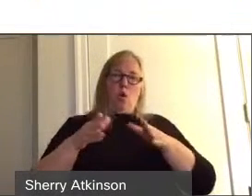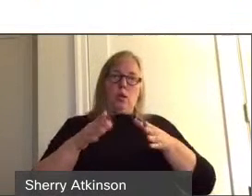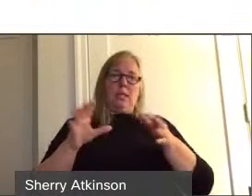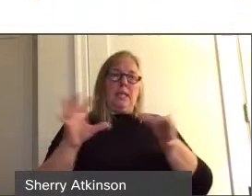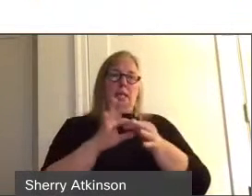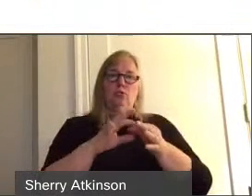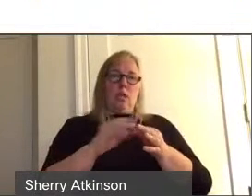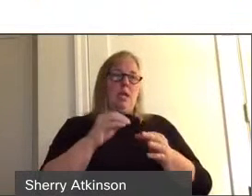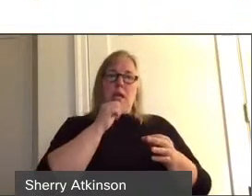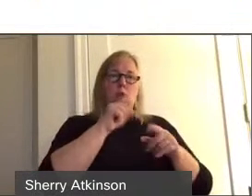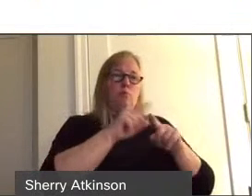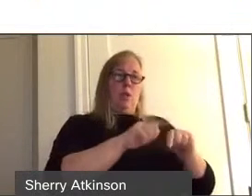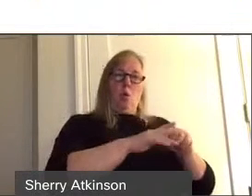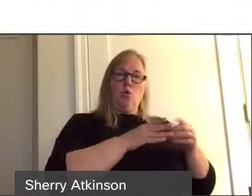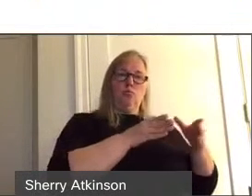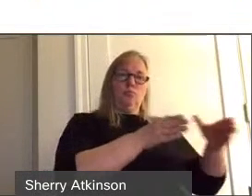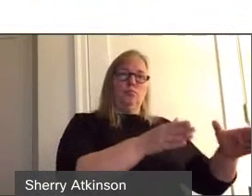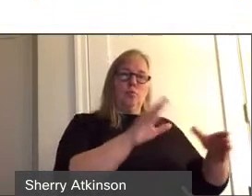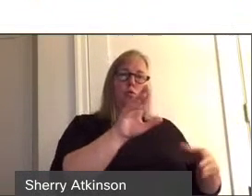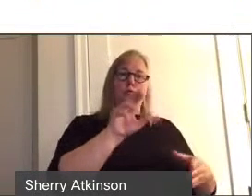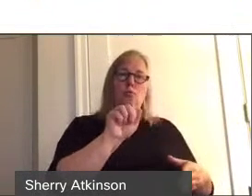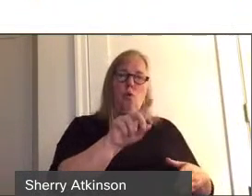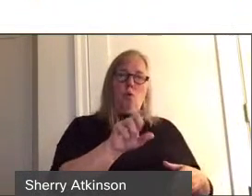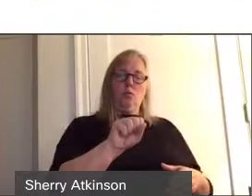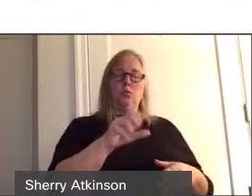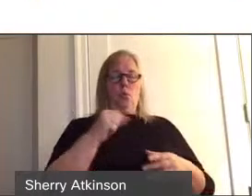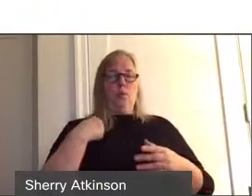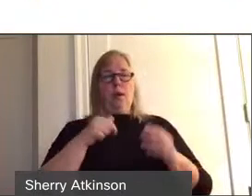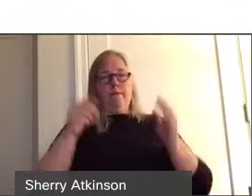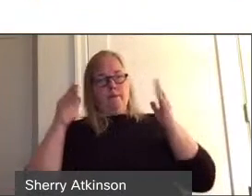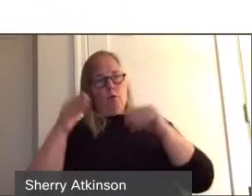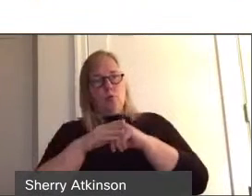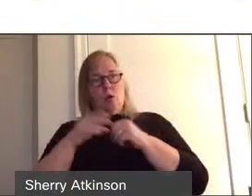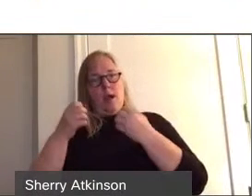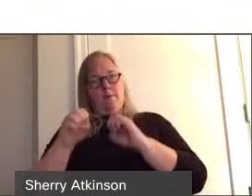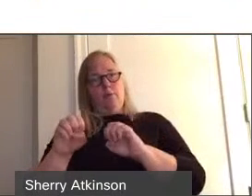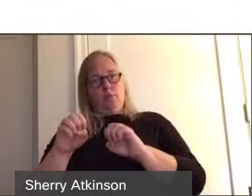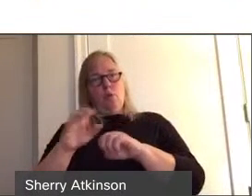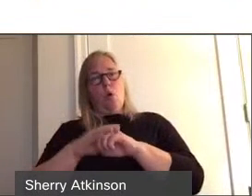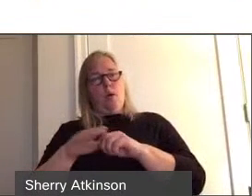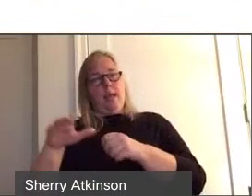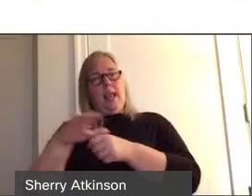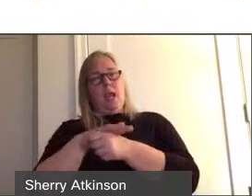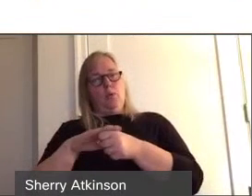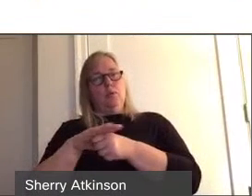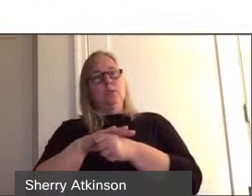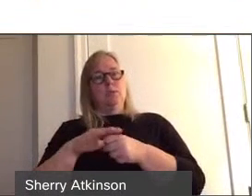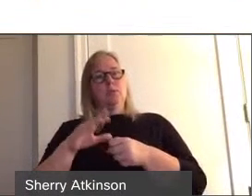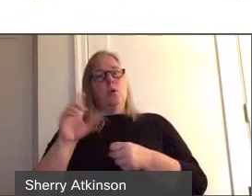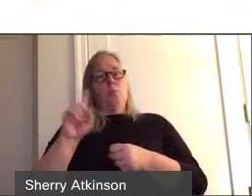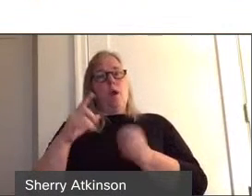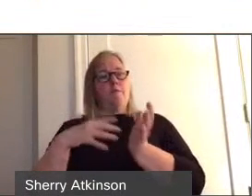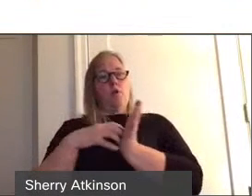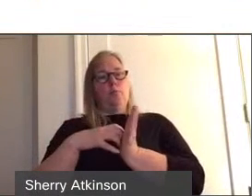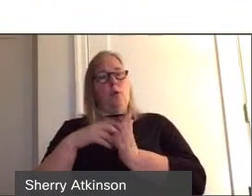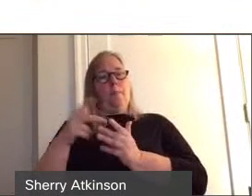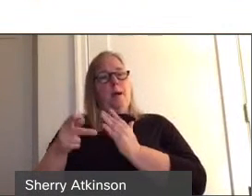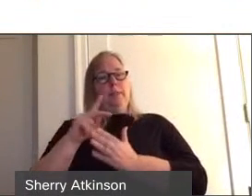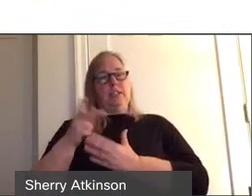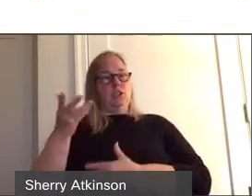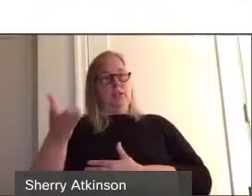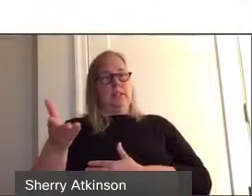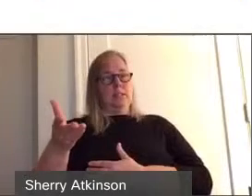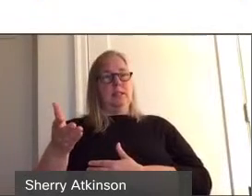really want to make sure we focus our efforts in these areas where vulnerable populations exist, and